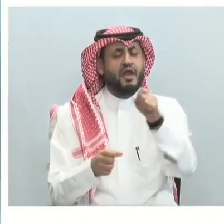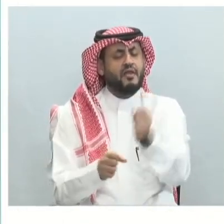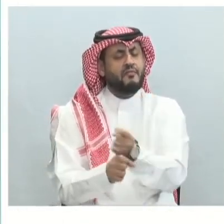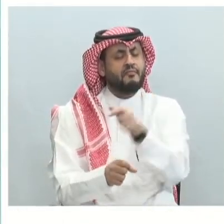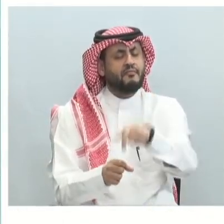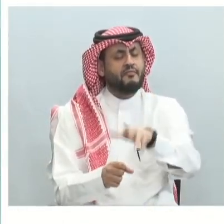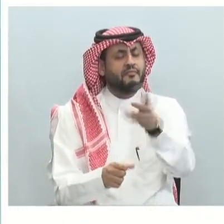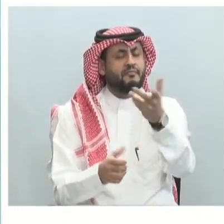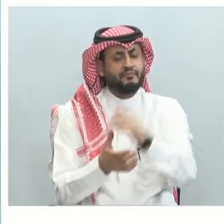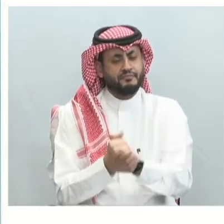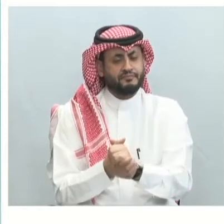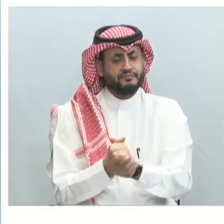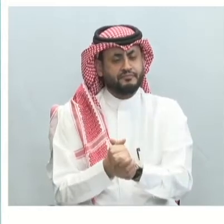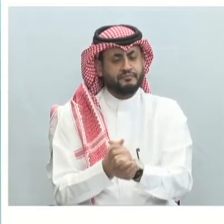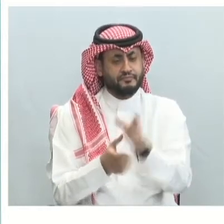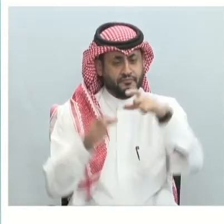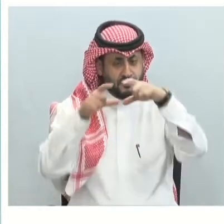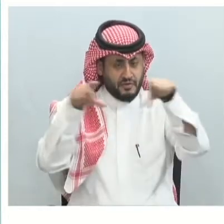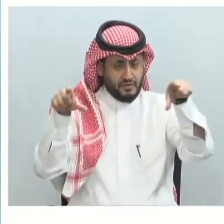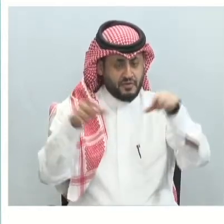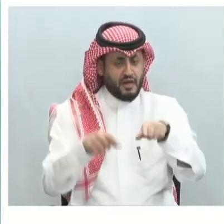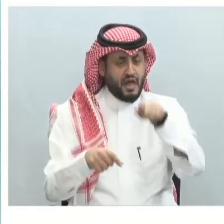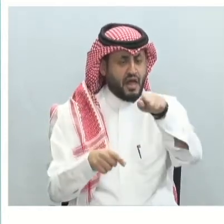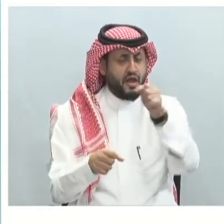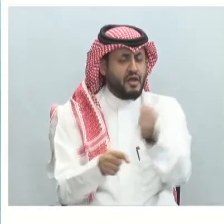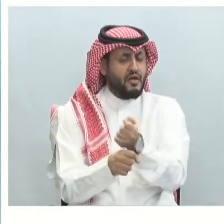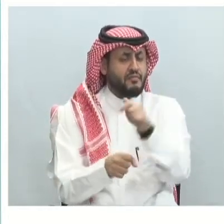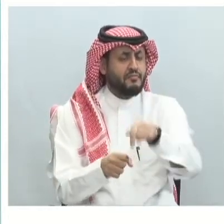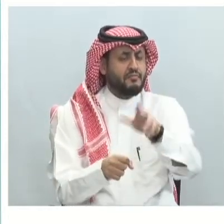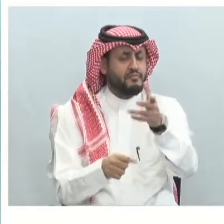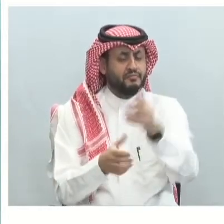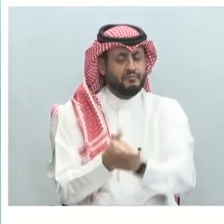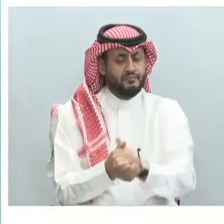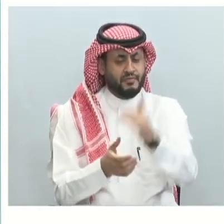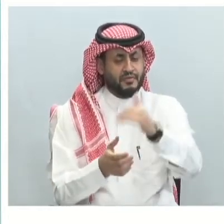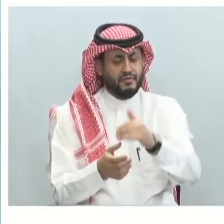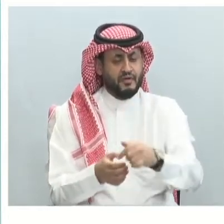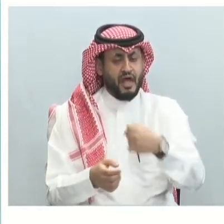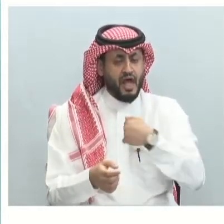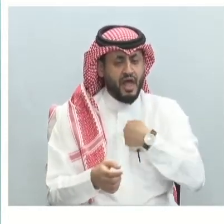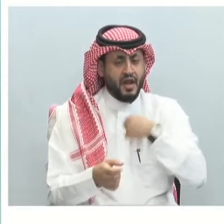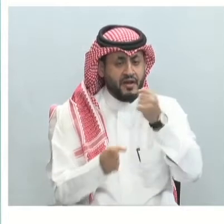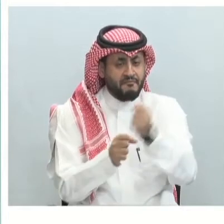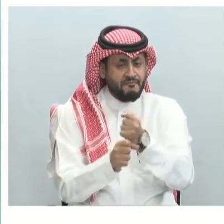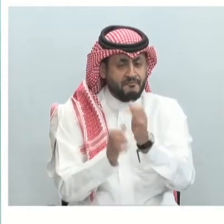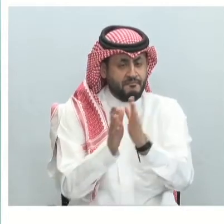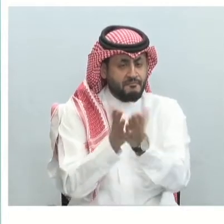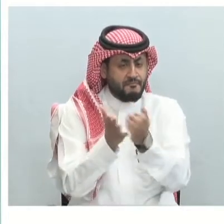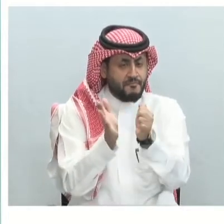doing? What are you doing? So, he says, I'm doing my homework.